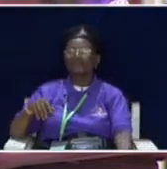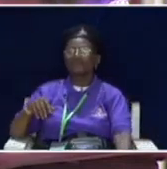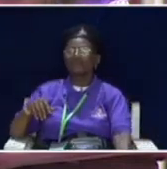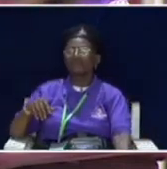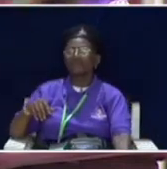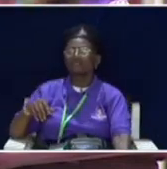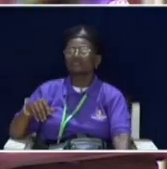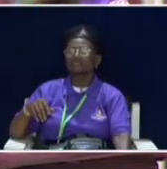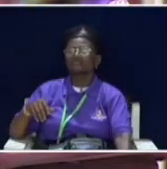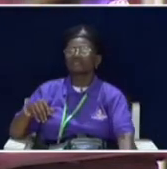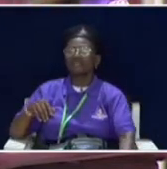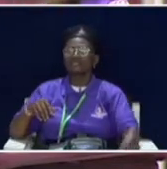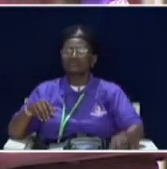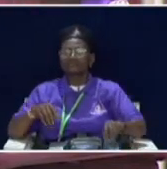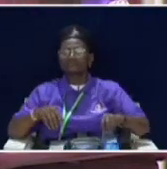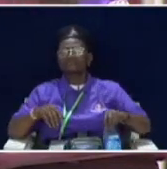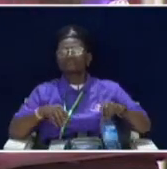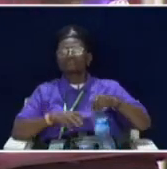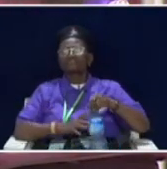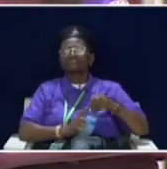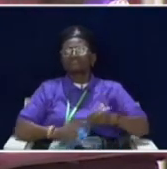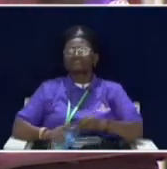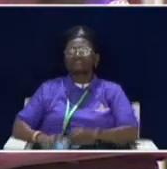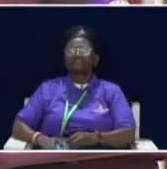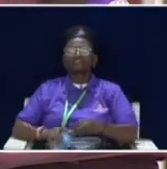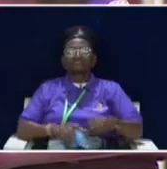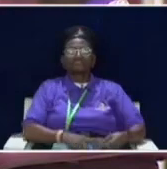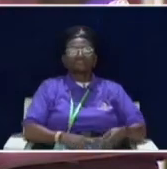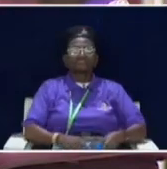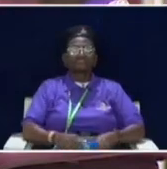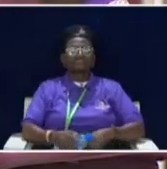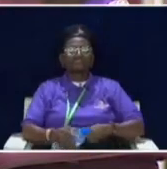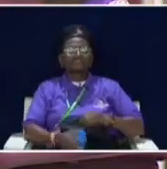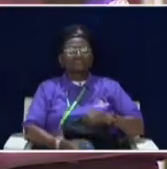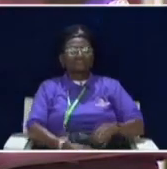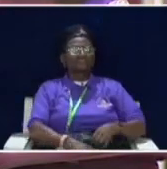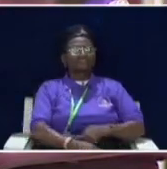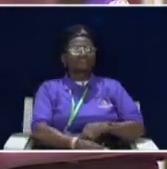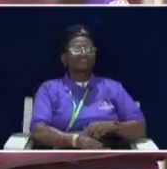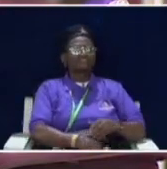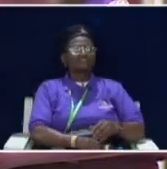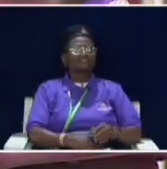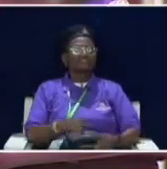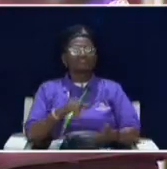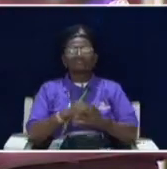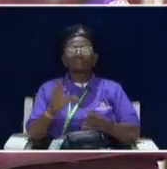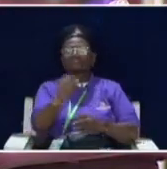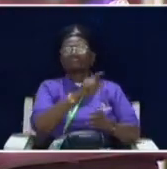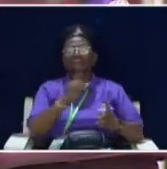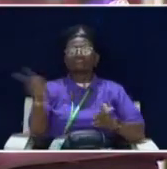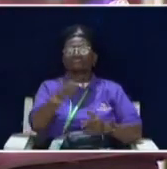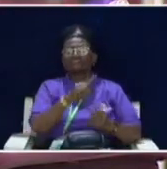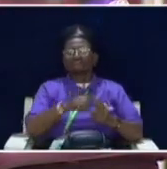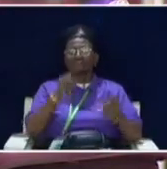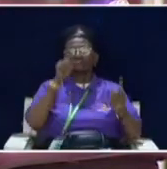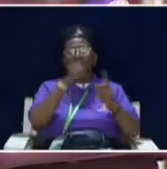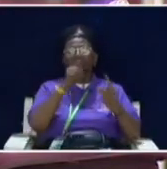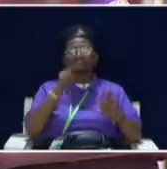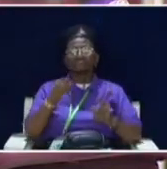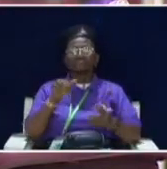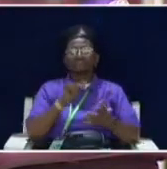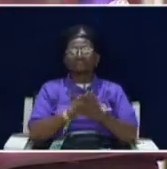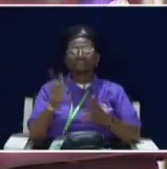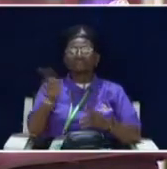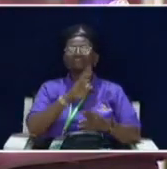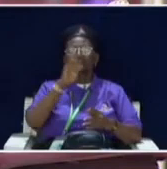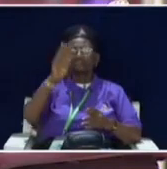Look, Bobo. It takes you to a point where you are beyond the reach of the enemy.